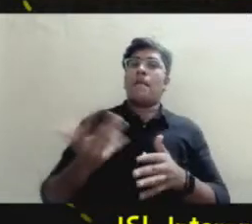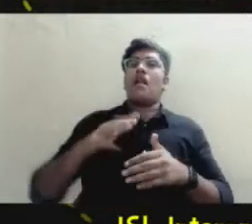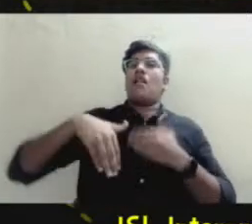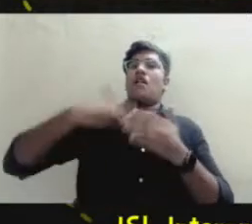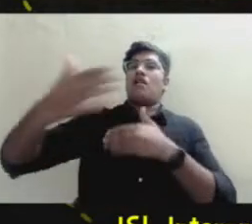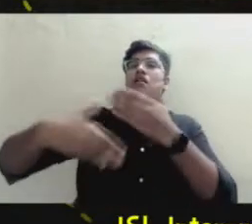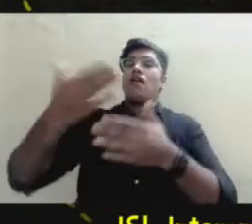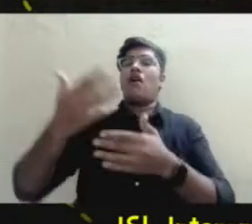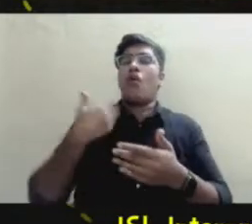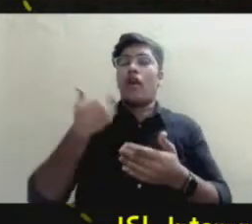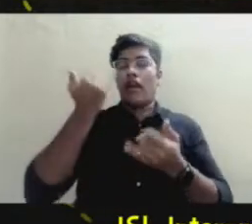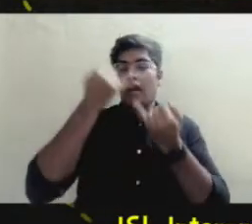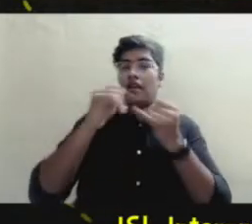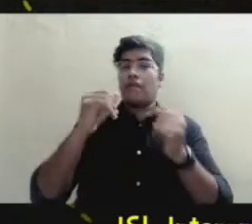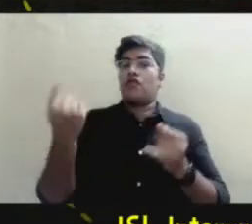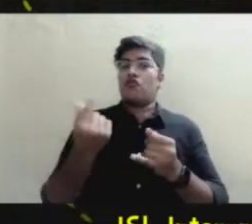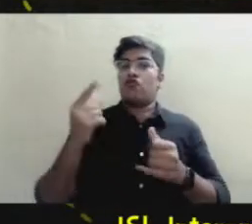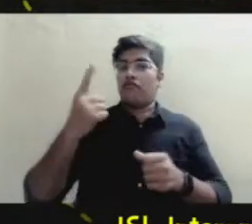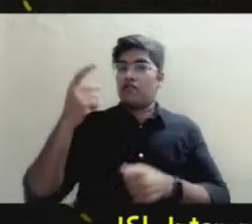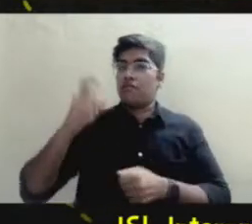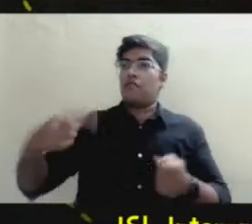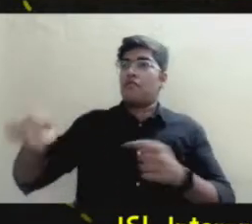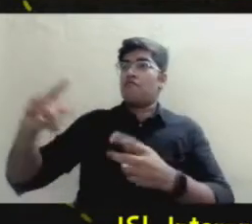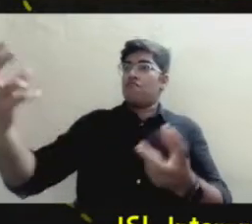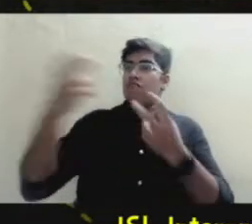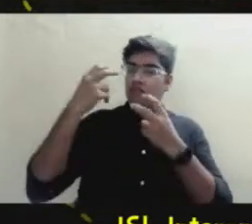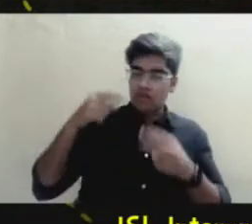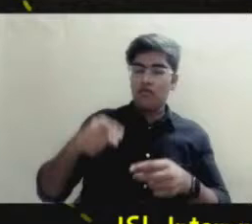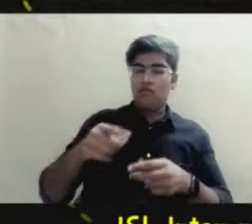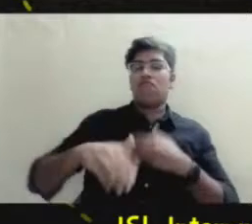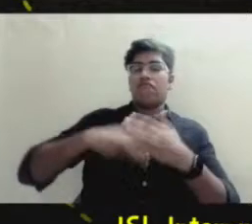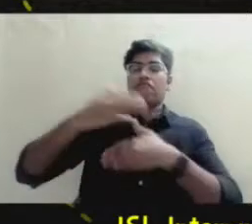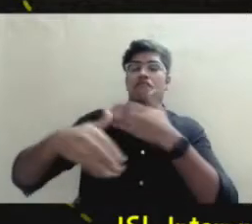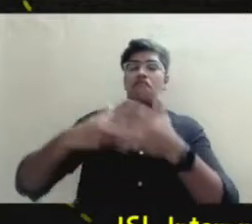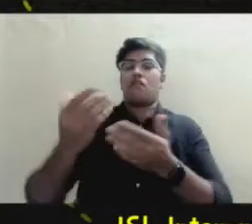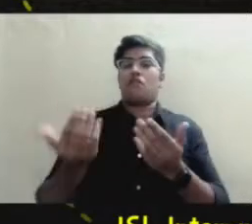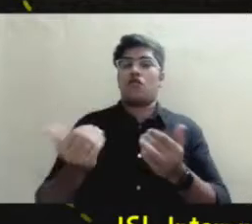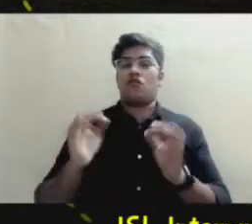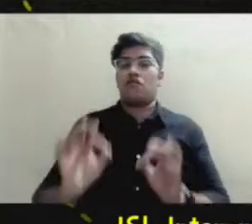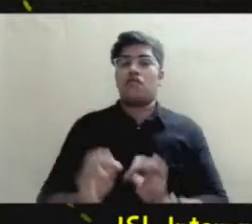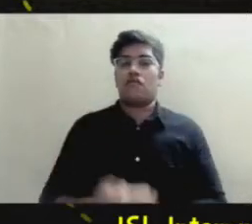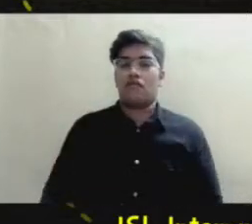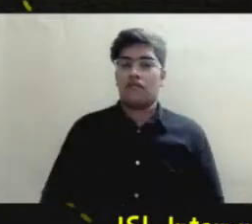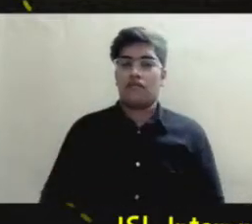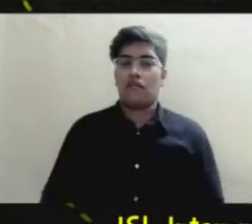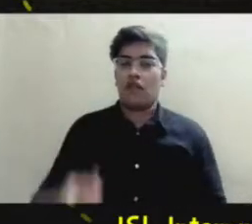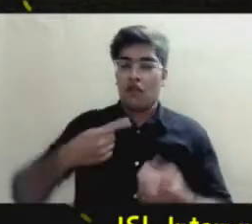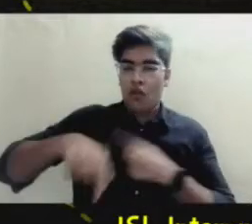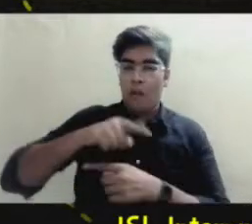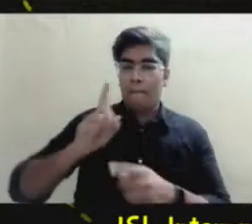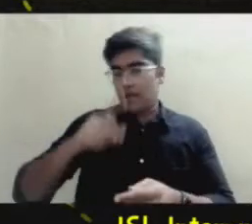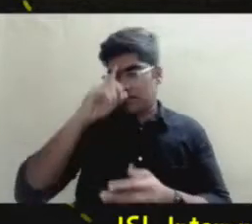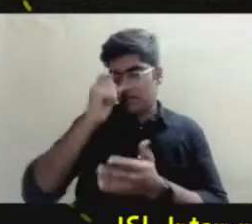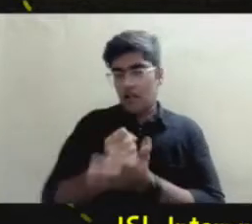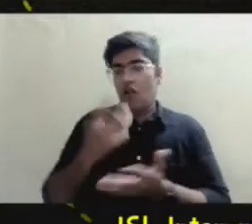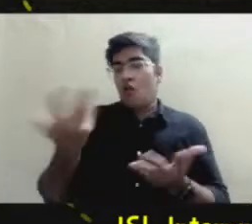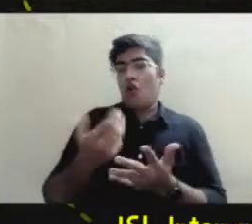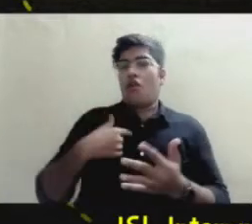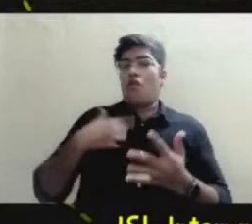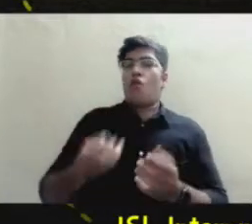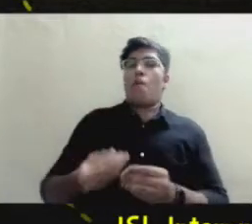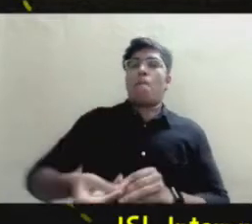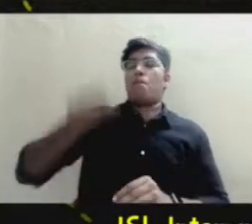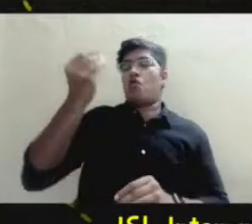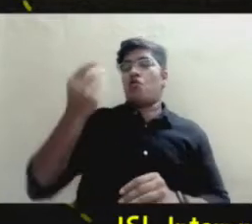your freedom as an artist, then I guess each one of us will have to decide what we want more, what is our